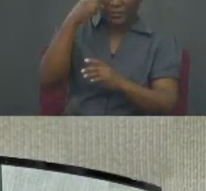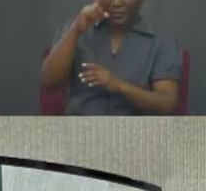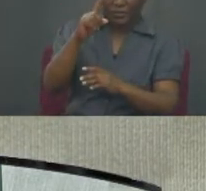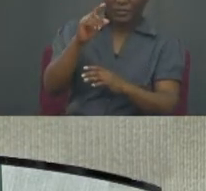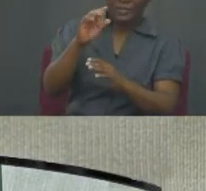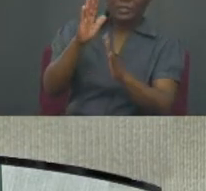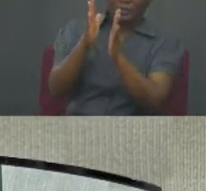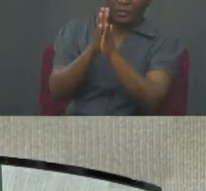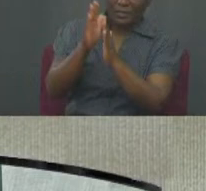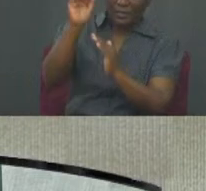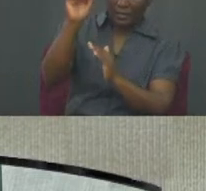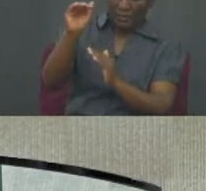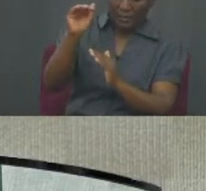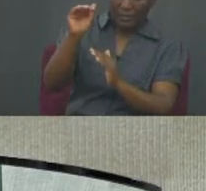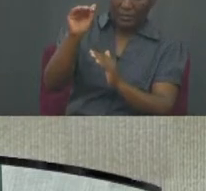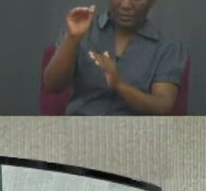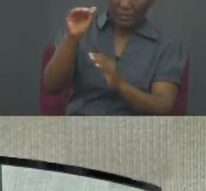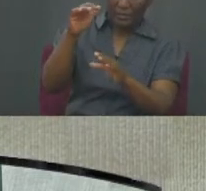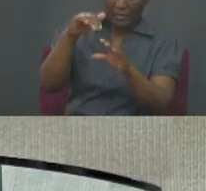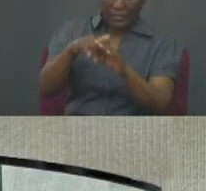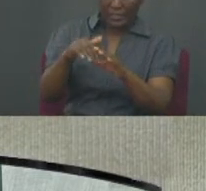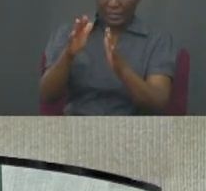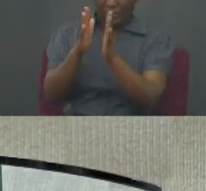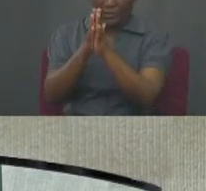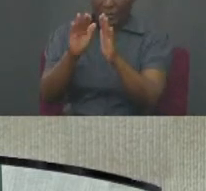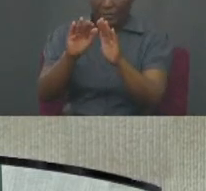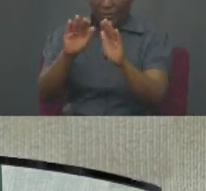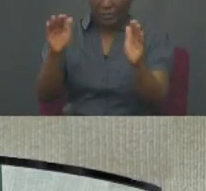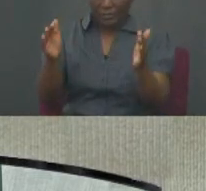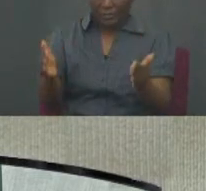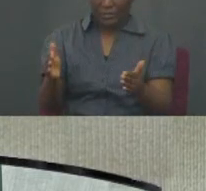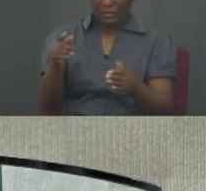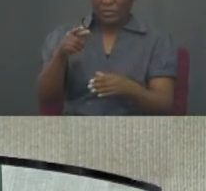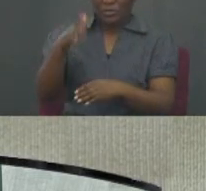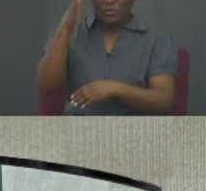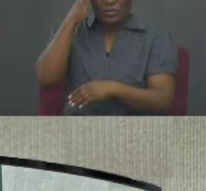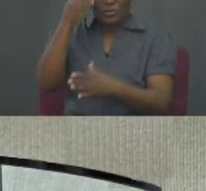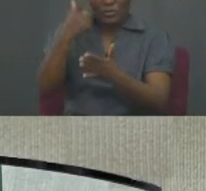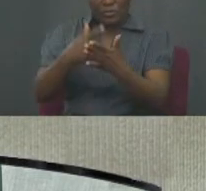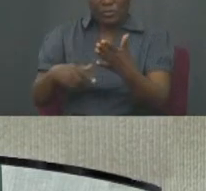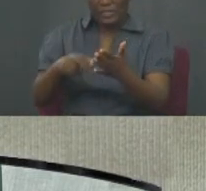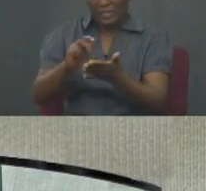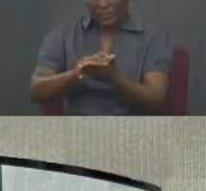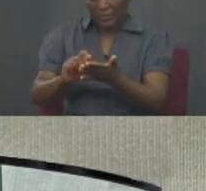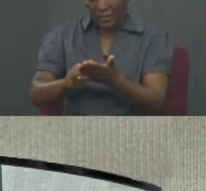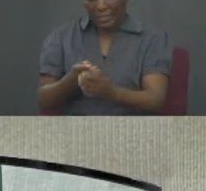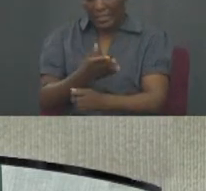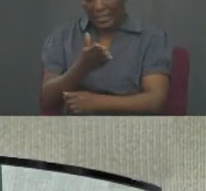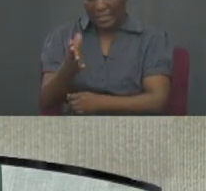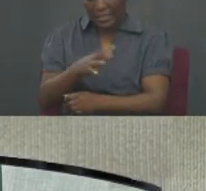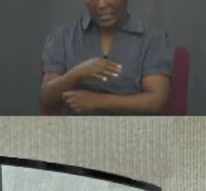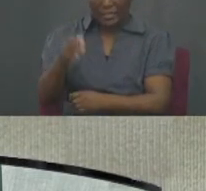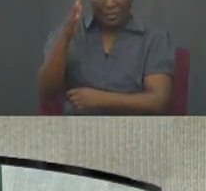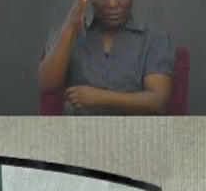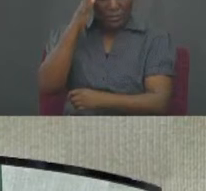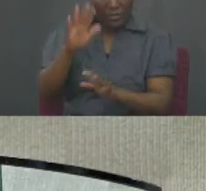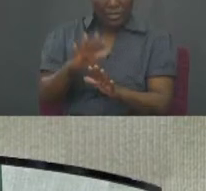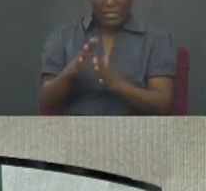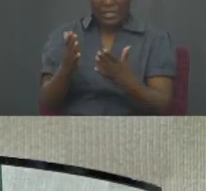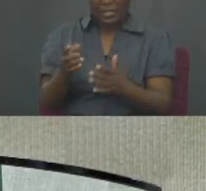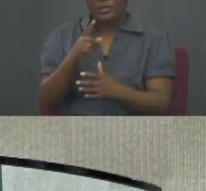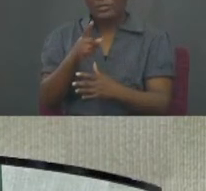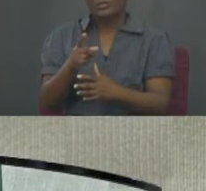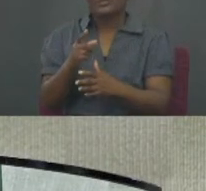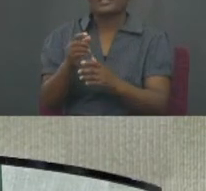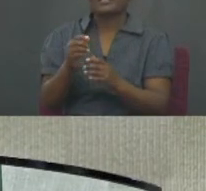requests that have been put in the prayer box. You know what has been written there, and you already know how you're going to deal with